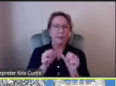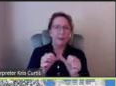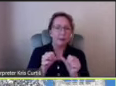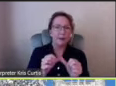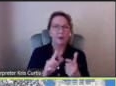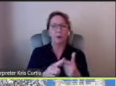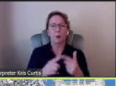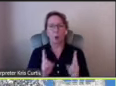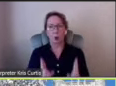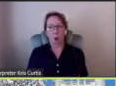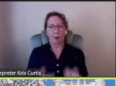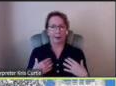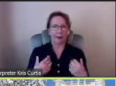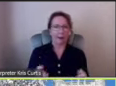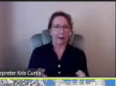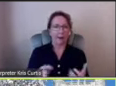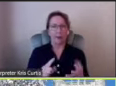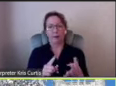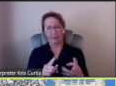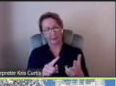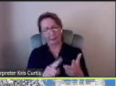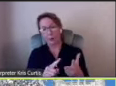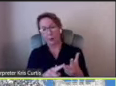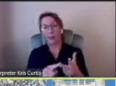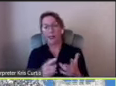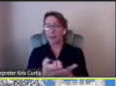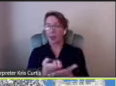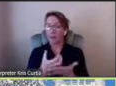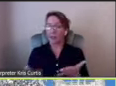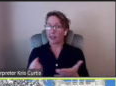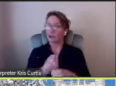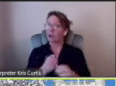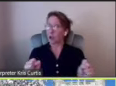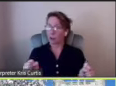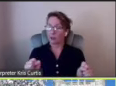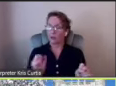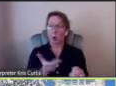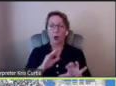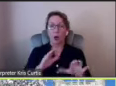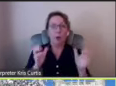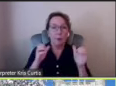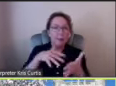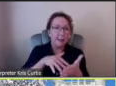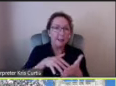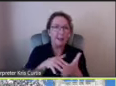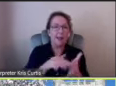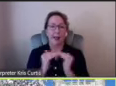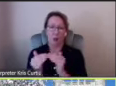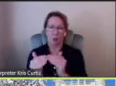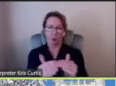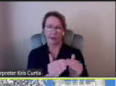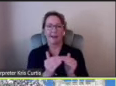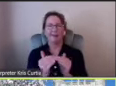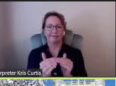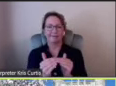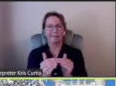well-being, economy and security. And our group is studying equity, the next click, as inequality and